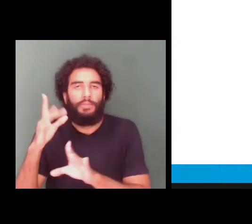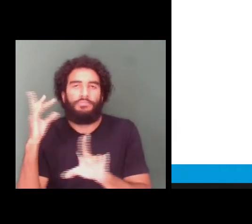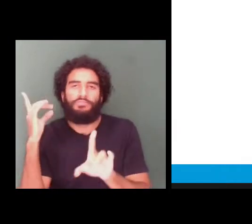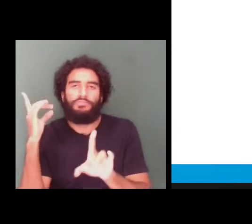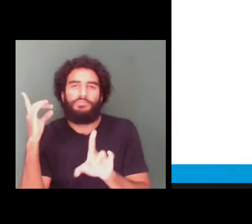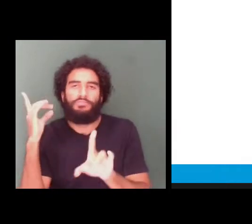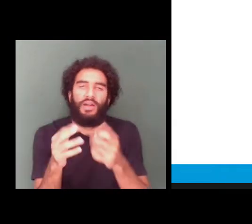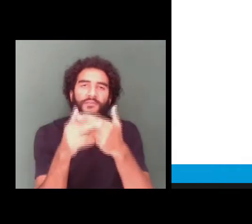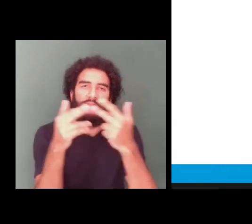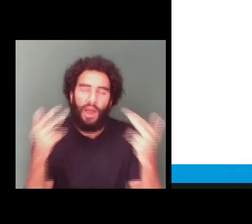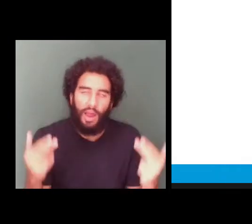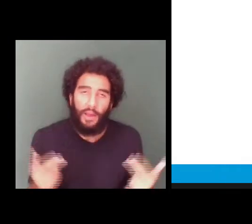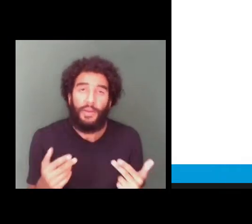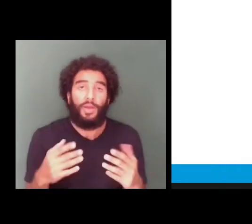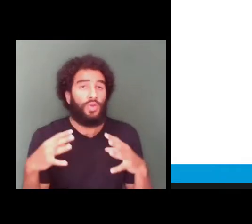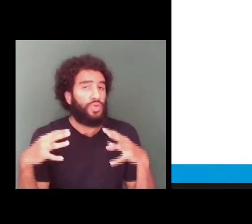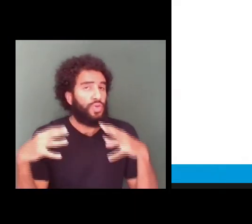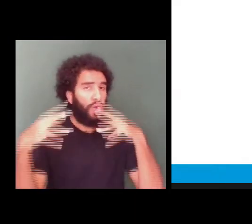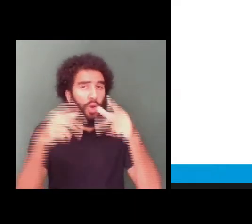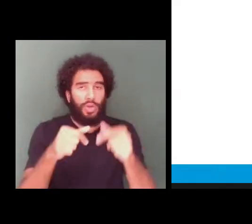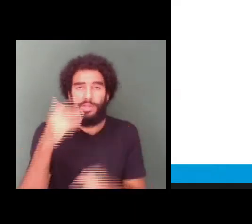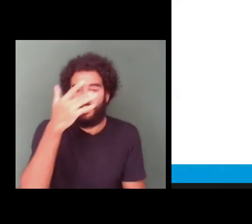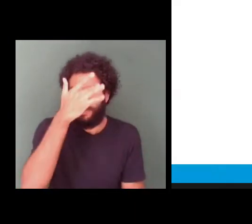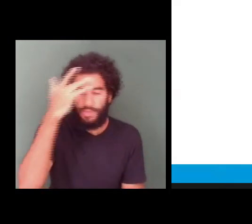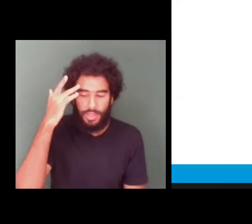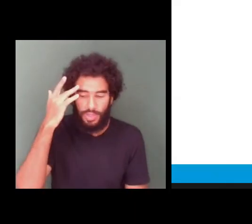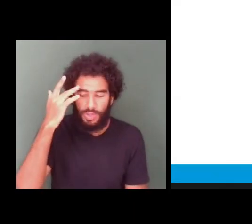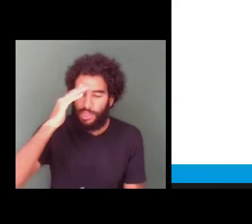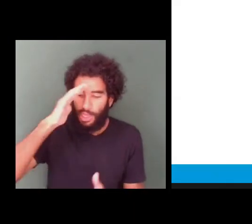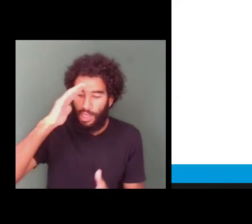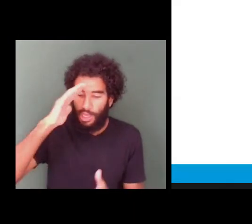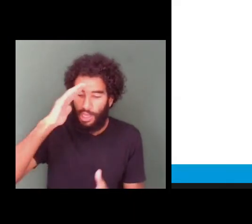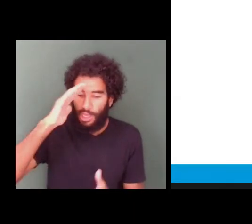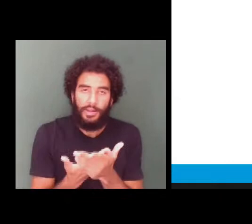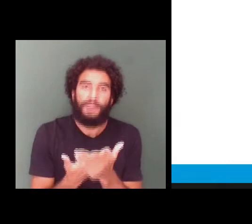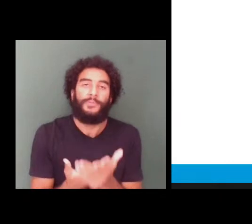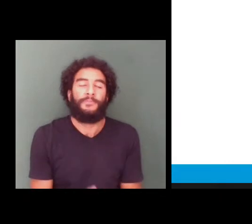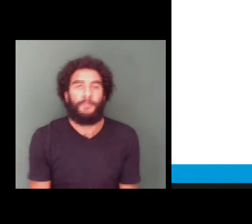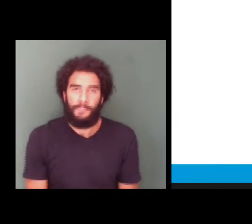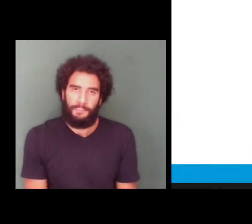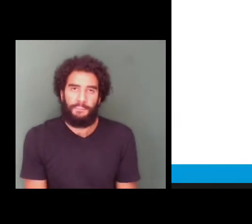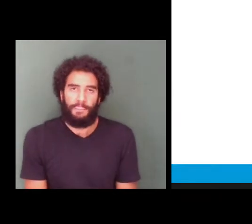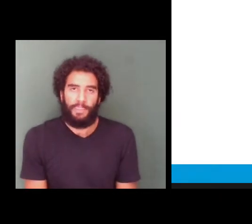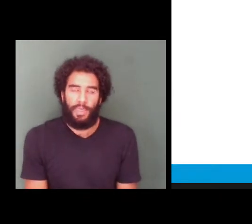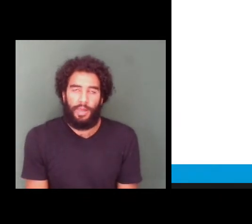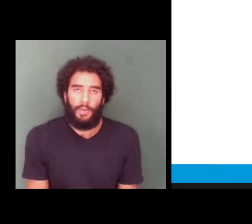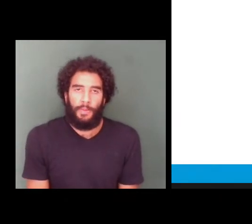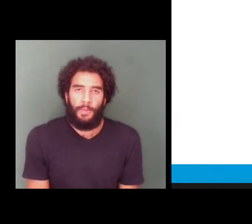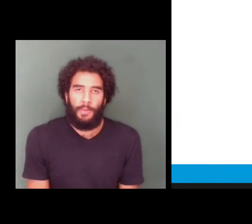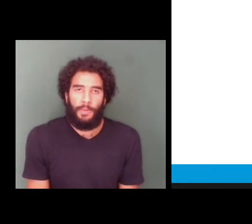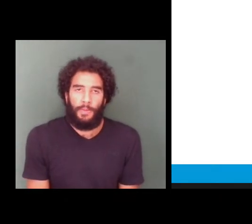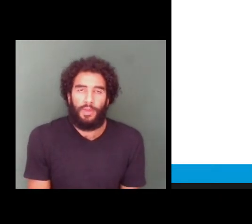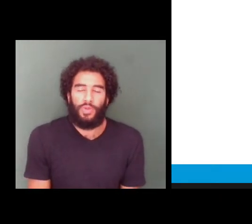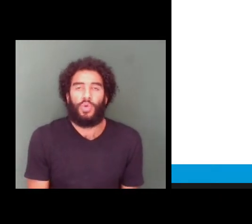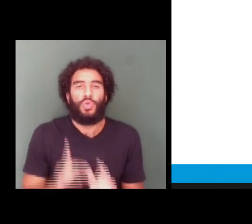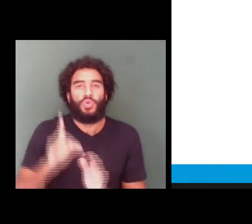the main recommendations and findings, and it's for everyone who really believe and